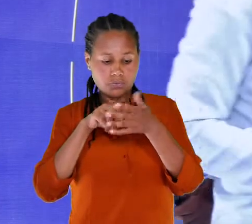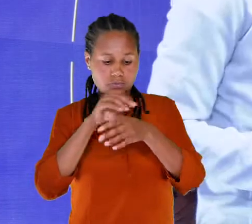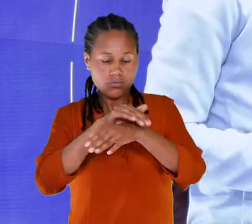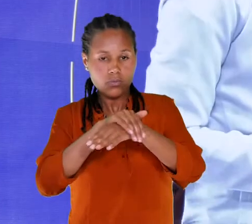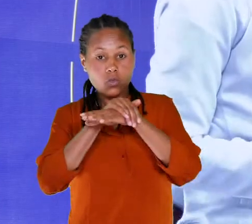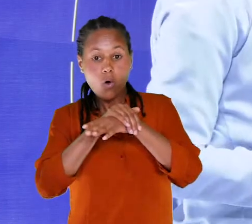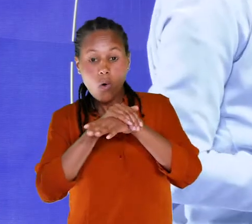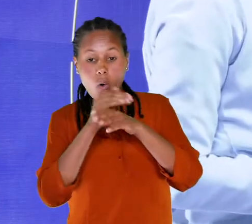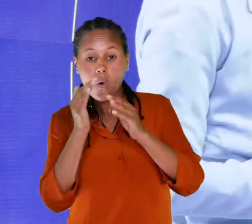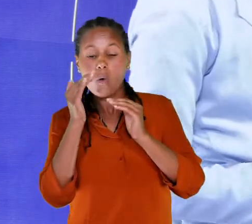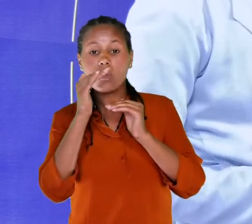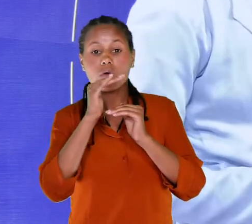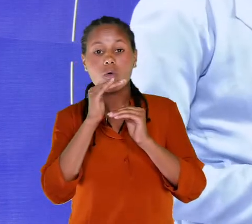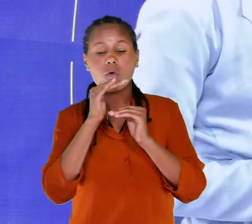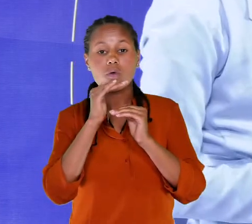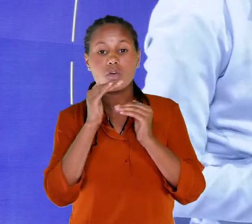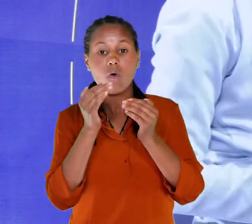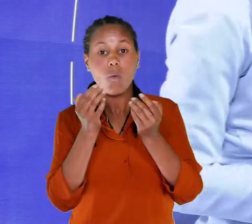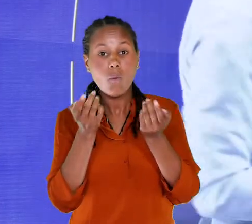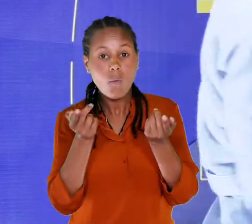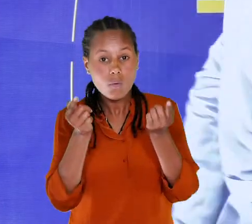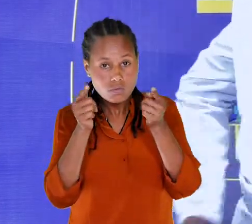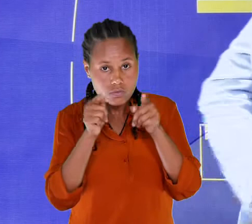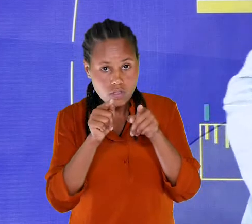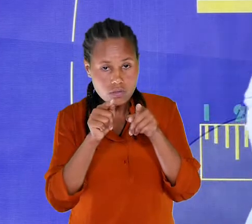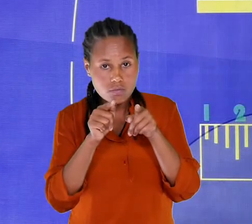on, he studies English on